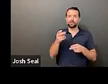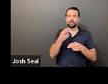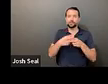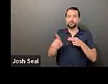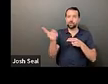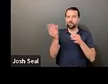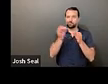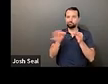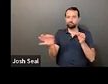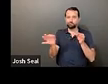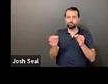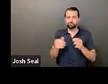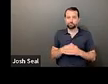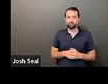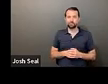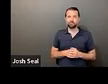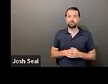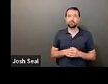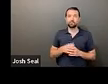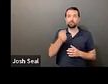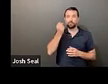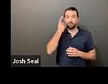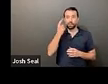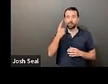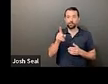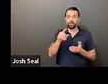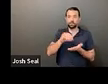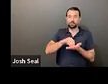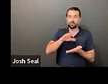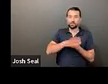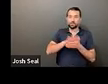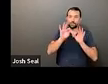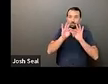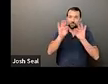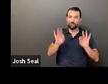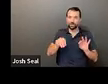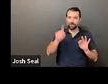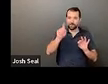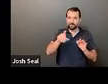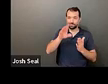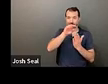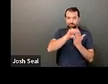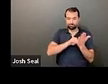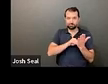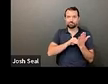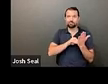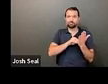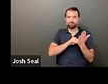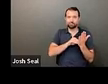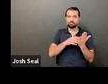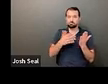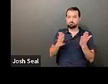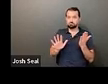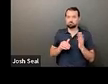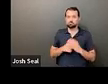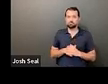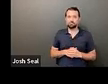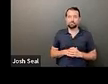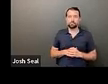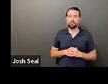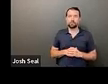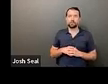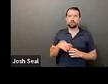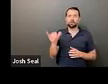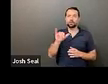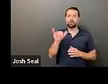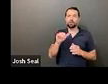be documentation that the form was completed at the meeting, okay? Same with the speech and